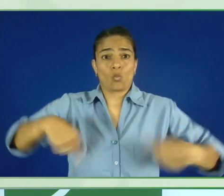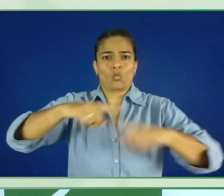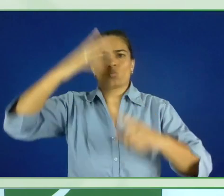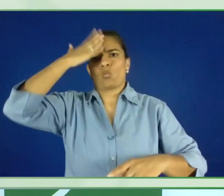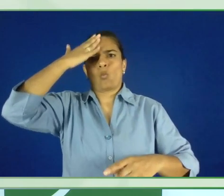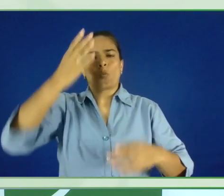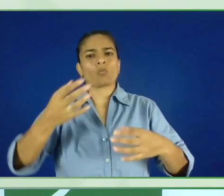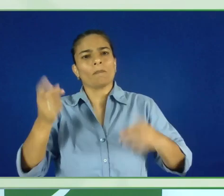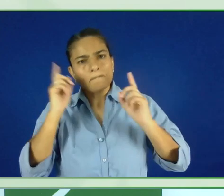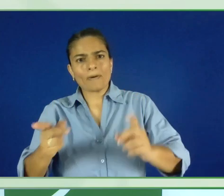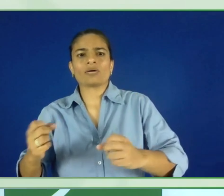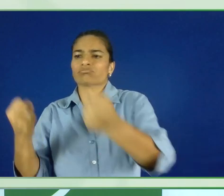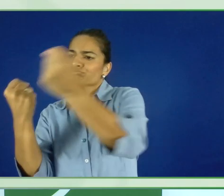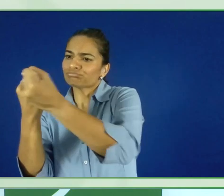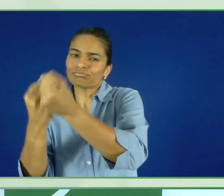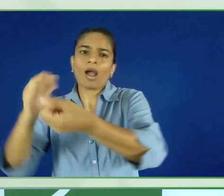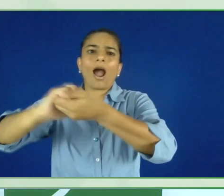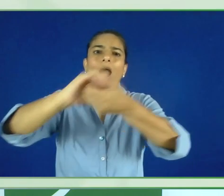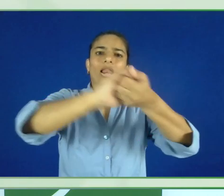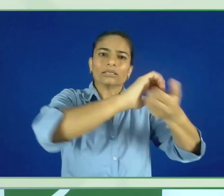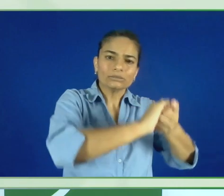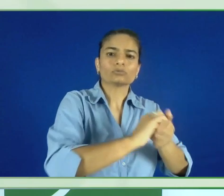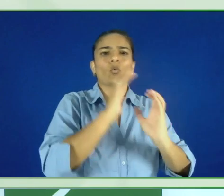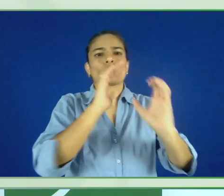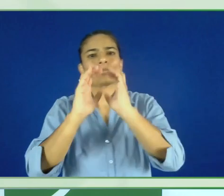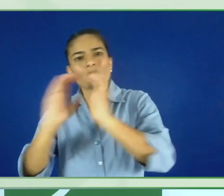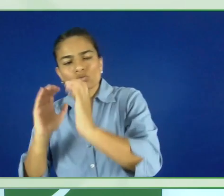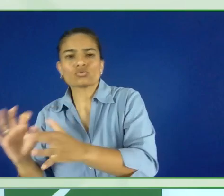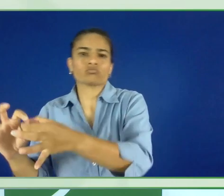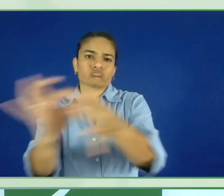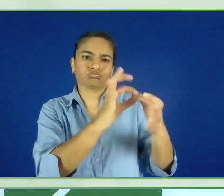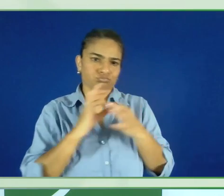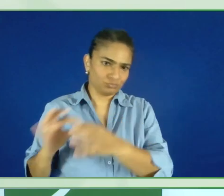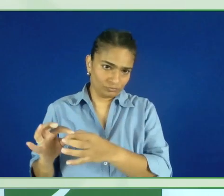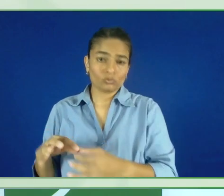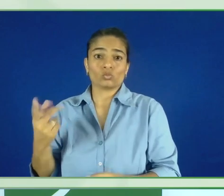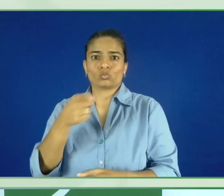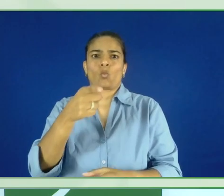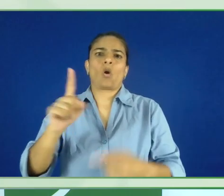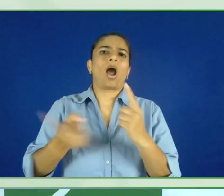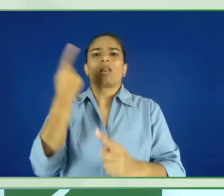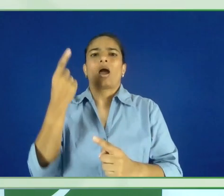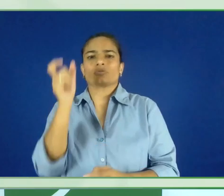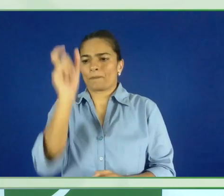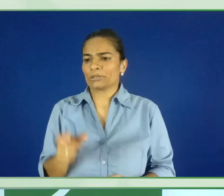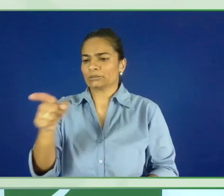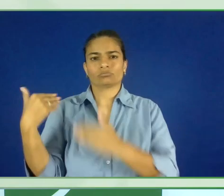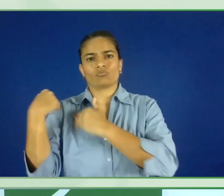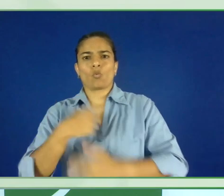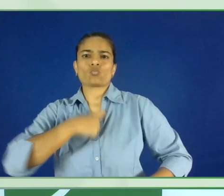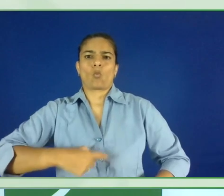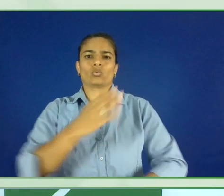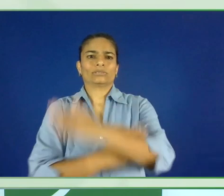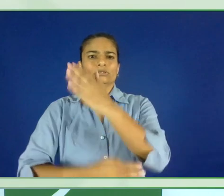important to highlight the role of persons with disability in the world, and not only to highlight all our necessities and challenges, but